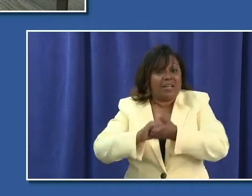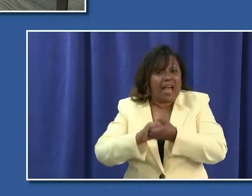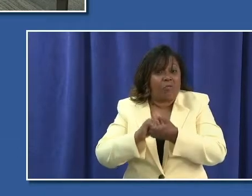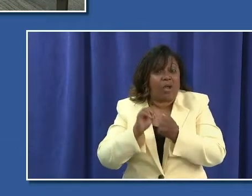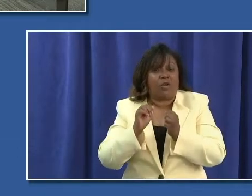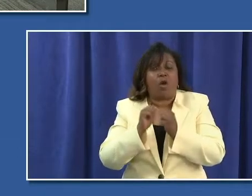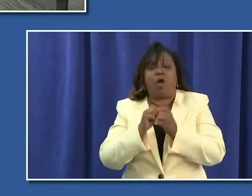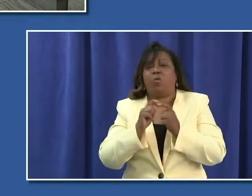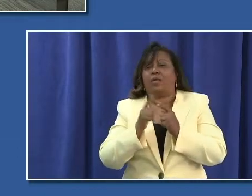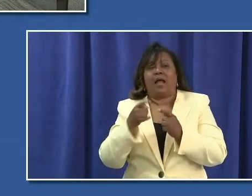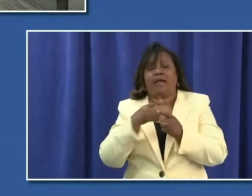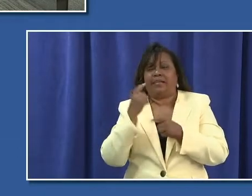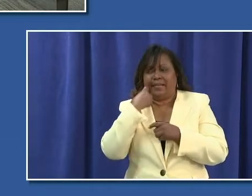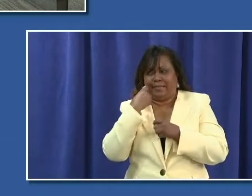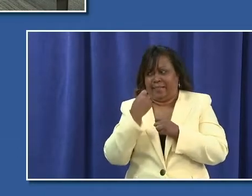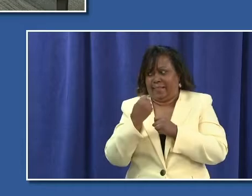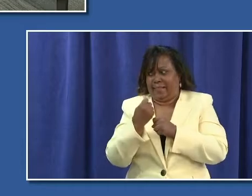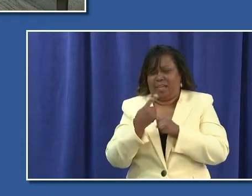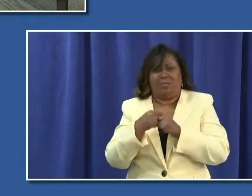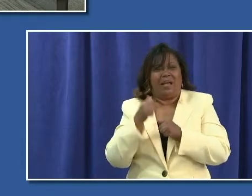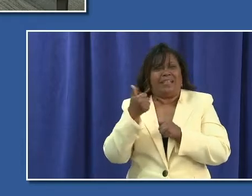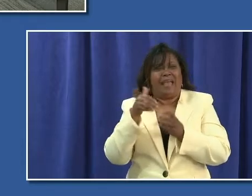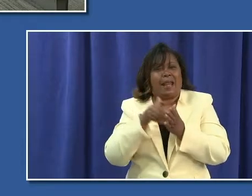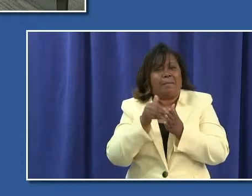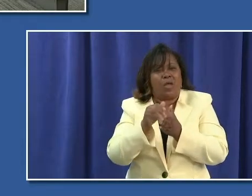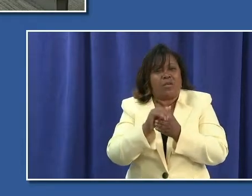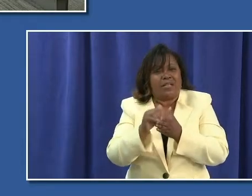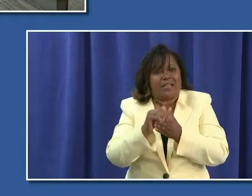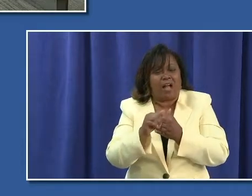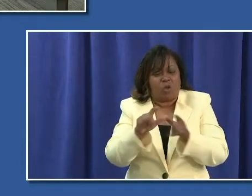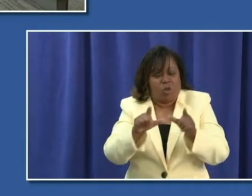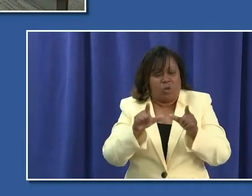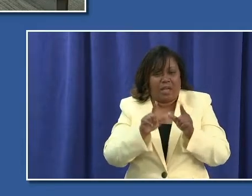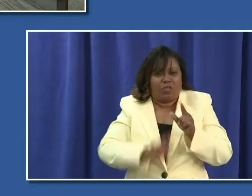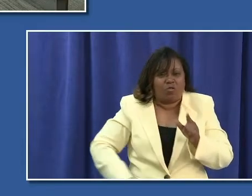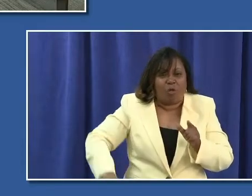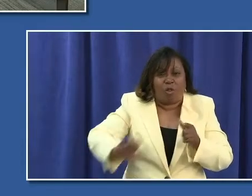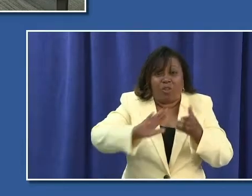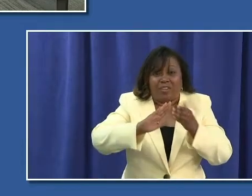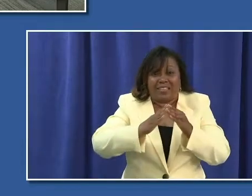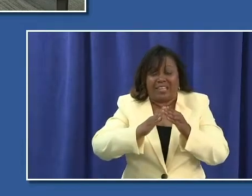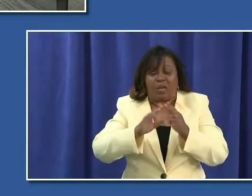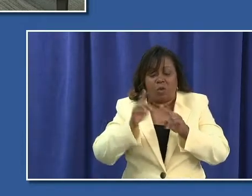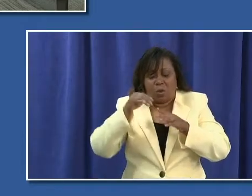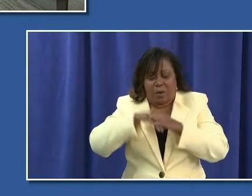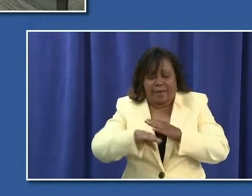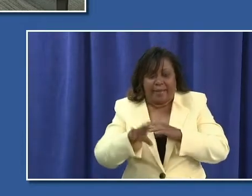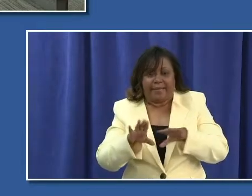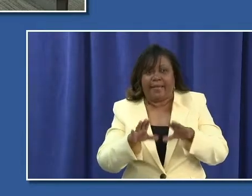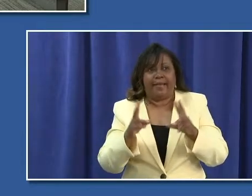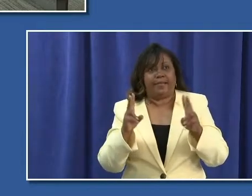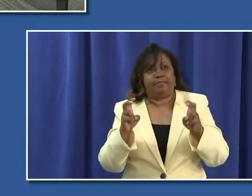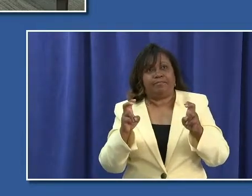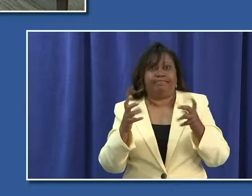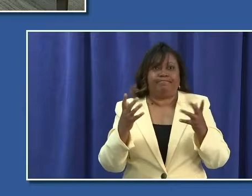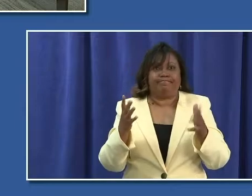where this past year we spent about $10 million on locations throughout the city where we went in and did a